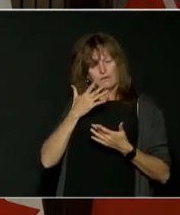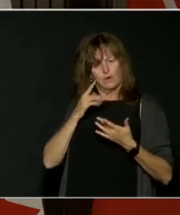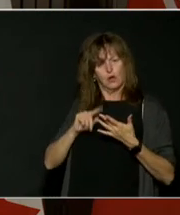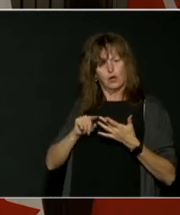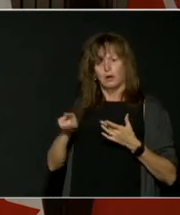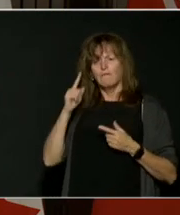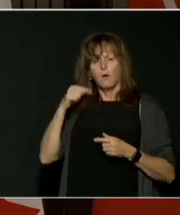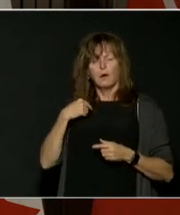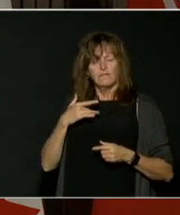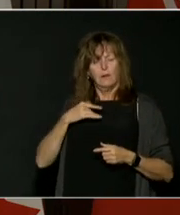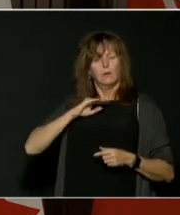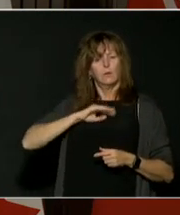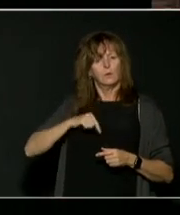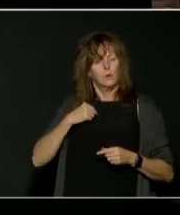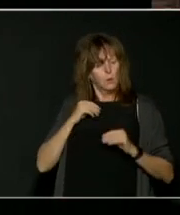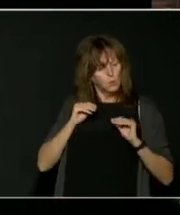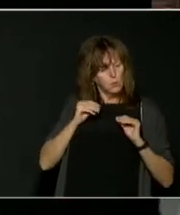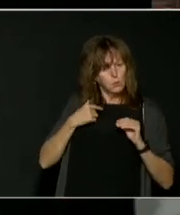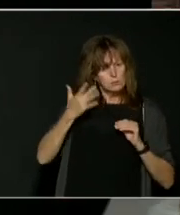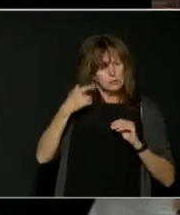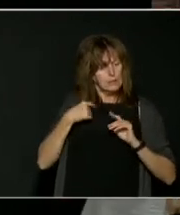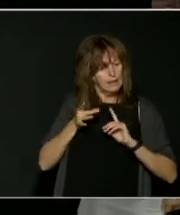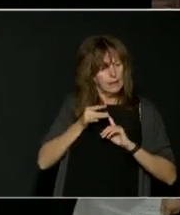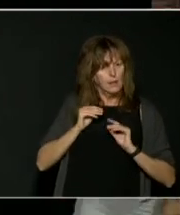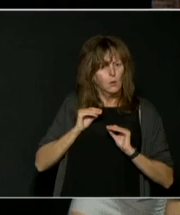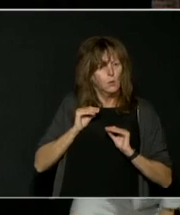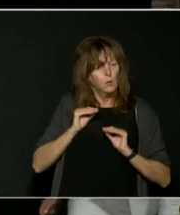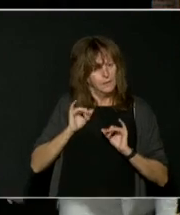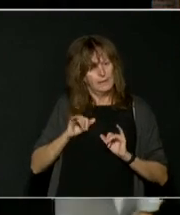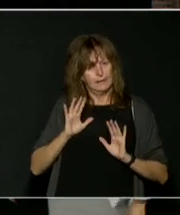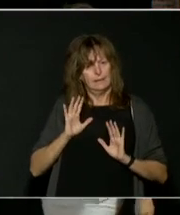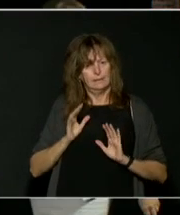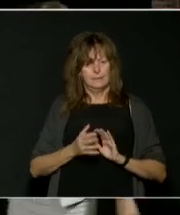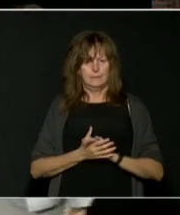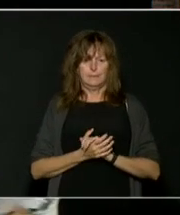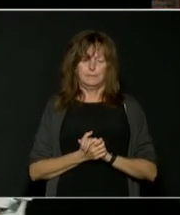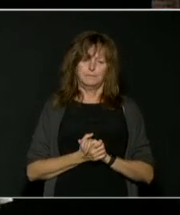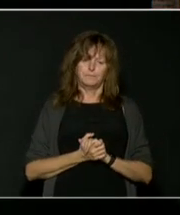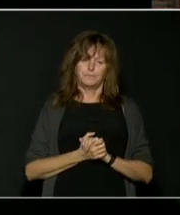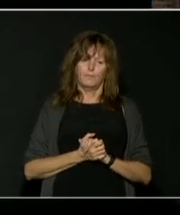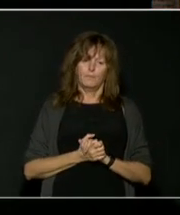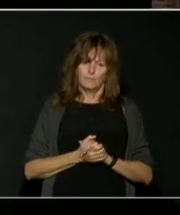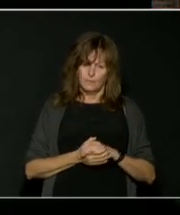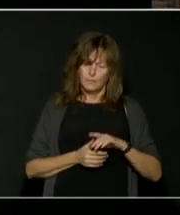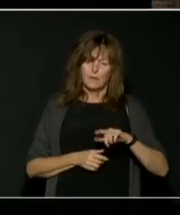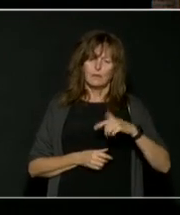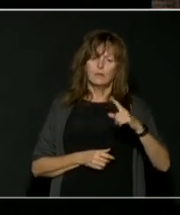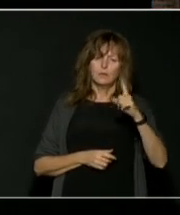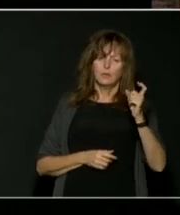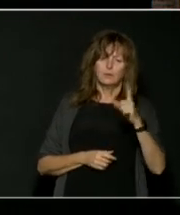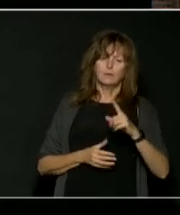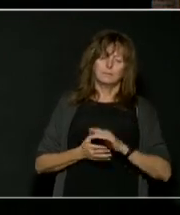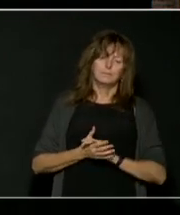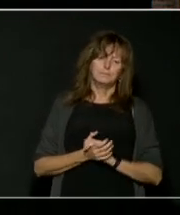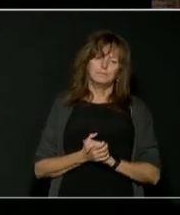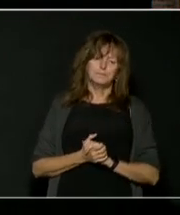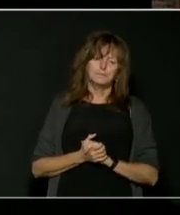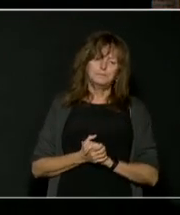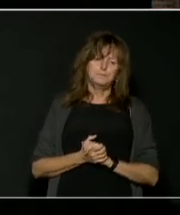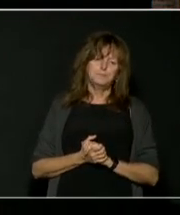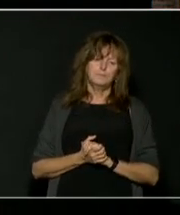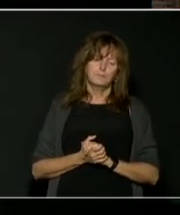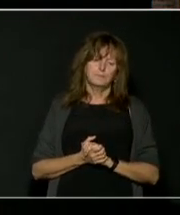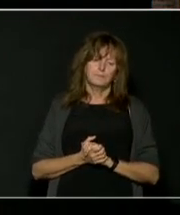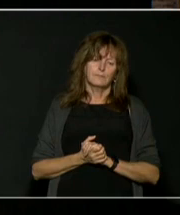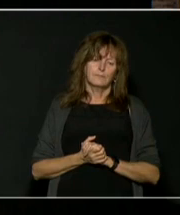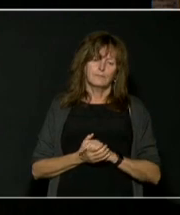you. Next question. Your next question comes from Michelle McQuigg with the Canadian Press. Please go ahead.